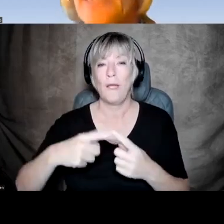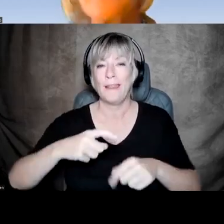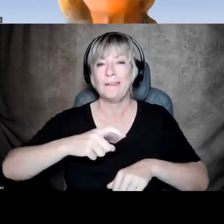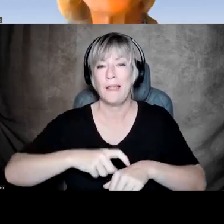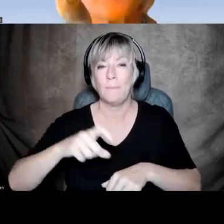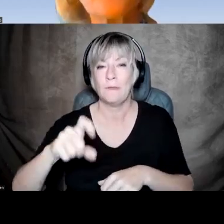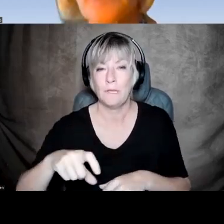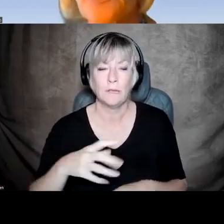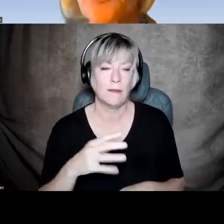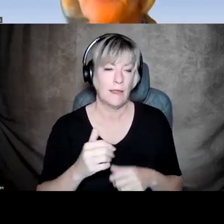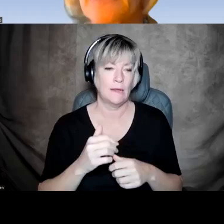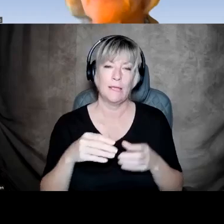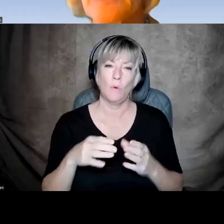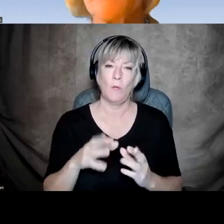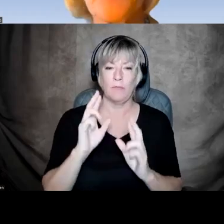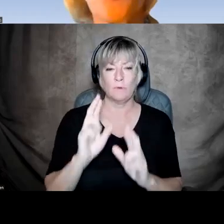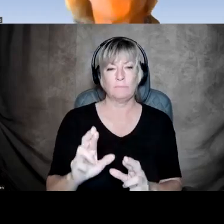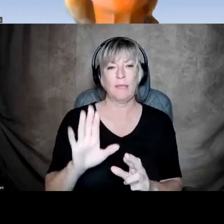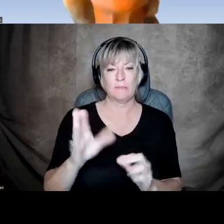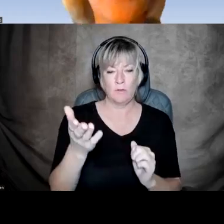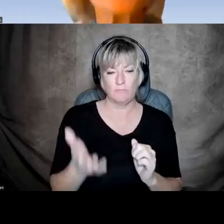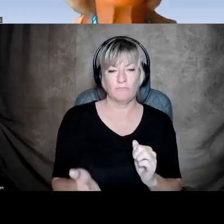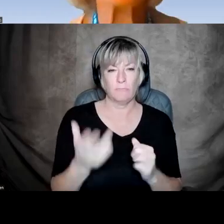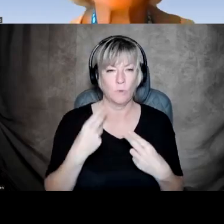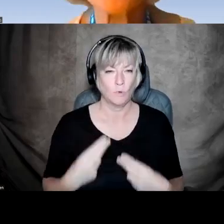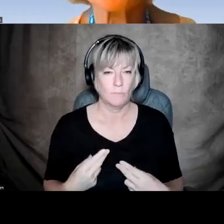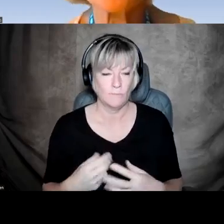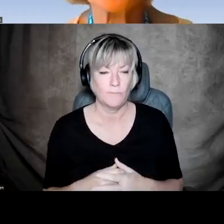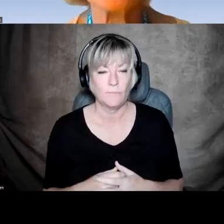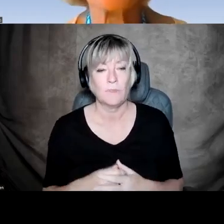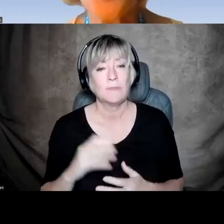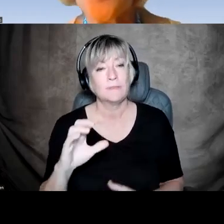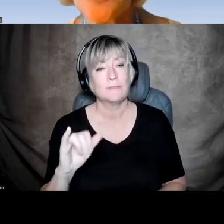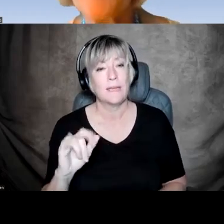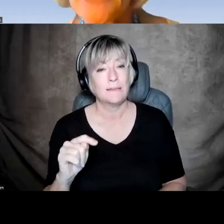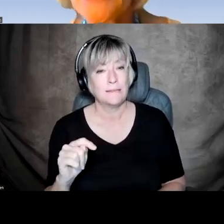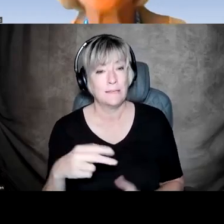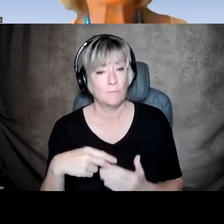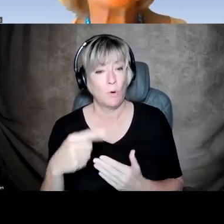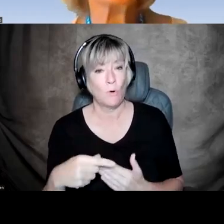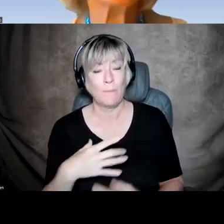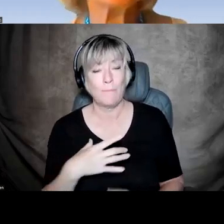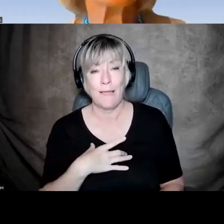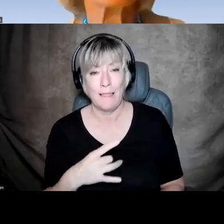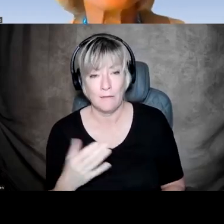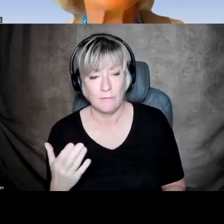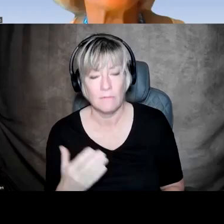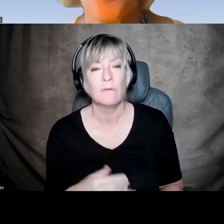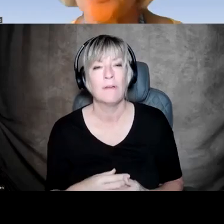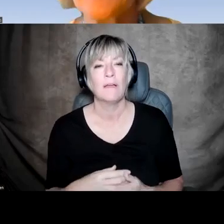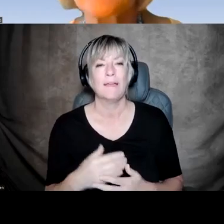in a way that respects their humanity. What I like about CIT as a program, it really gives